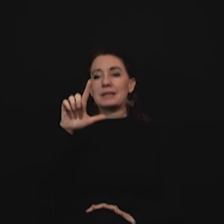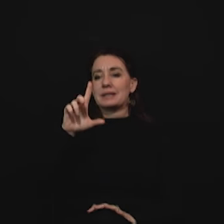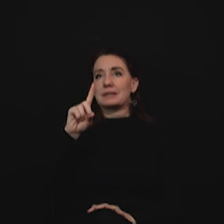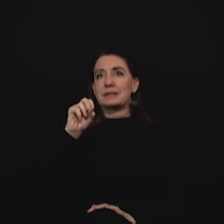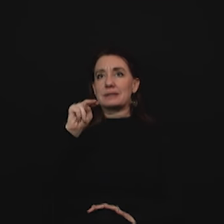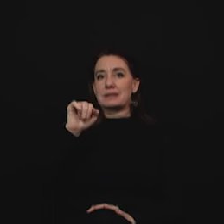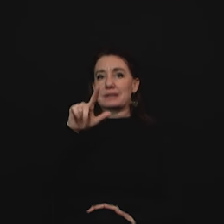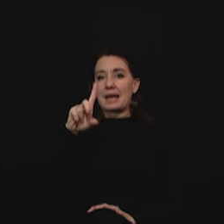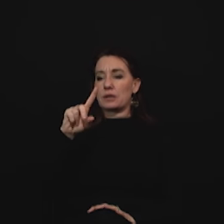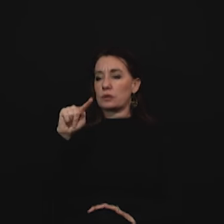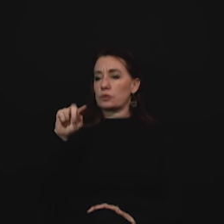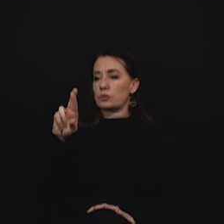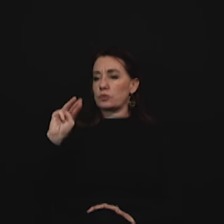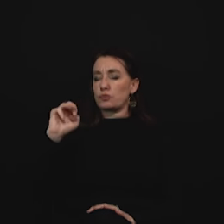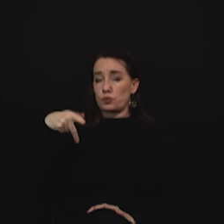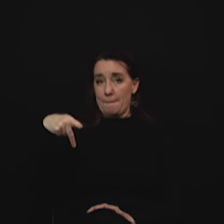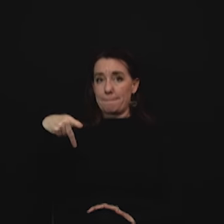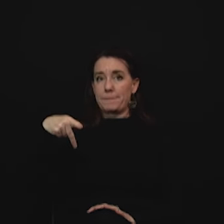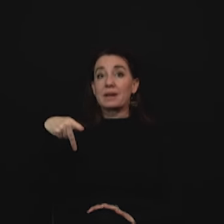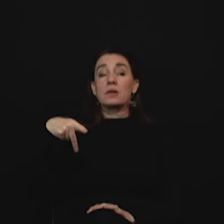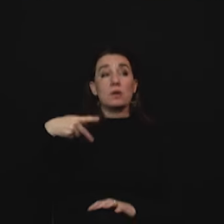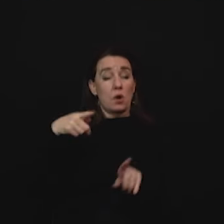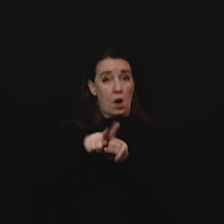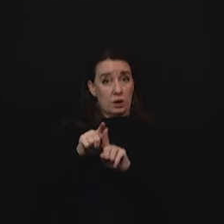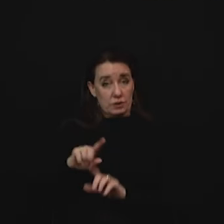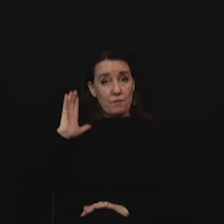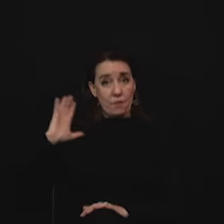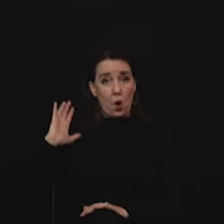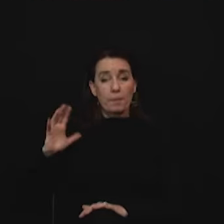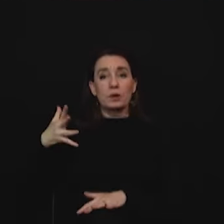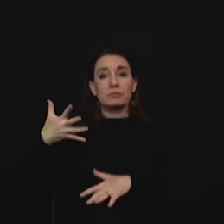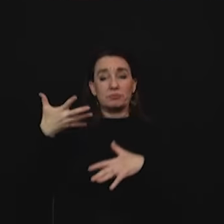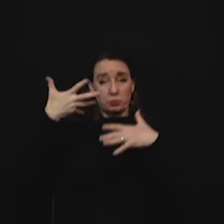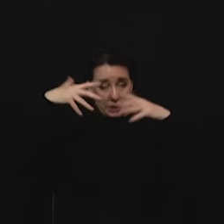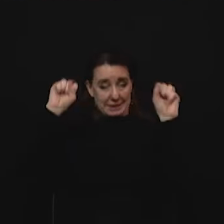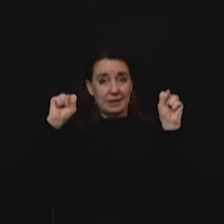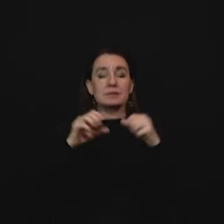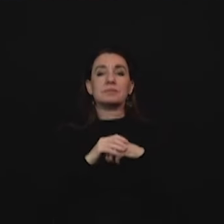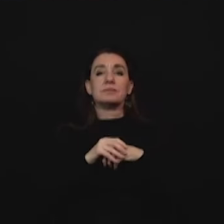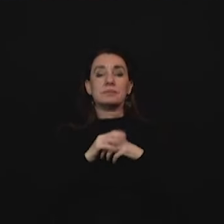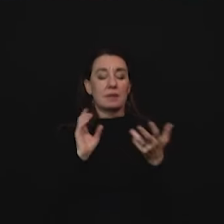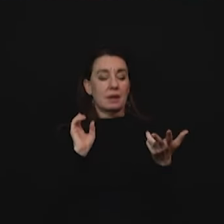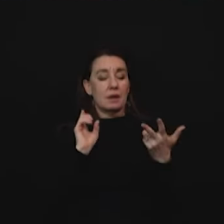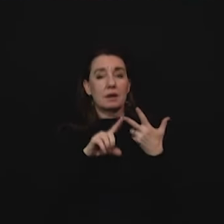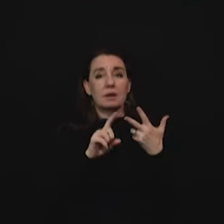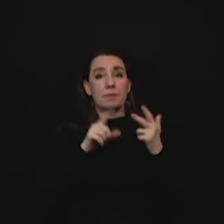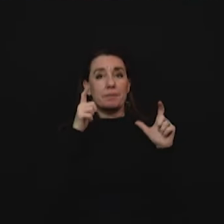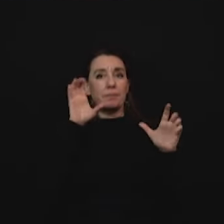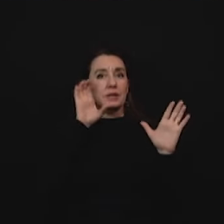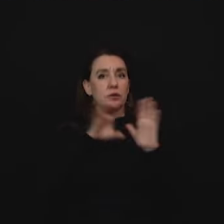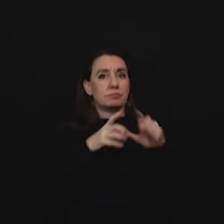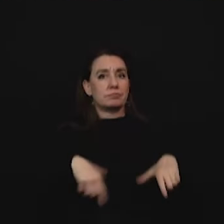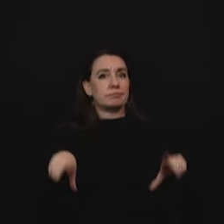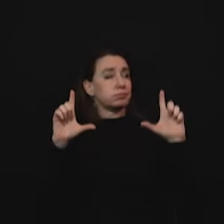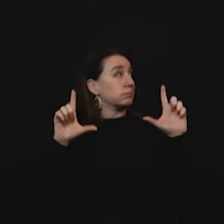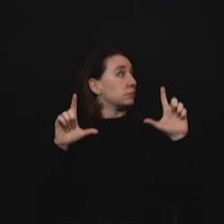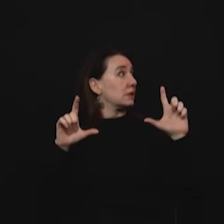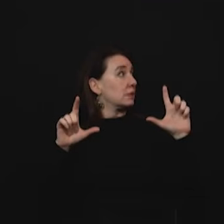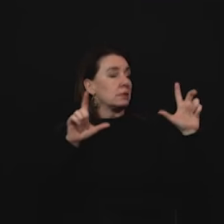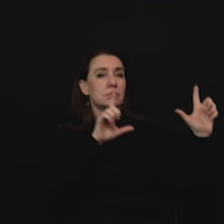Donald Trump. Very good. So that's Donald Trump. He's also a former president of the United States, or is a former president of the United States. Okay. How about this next